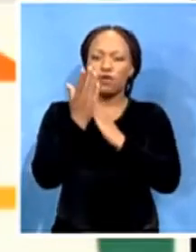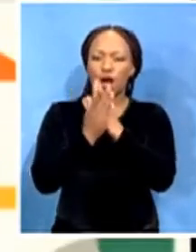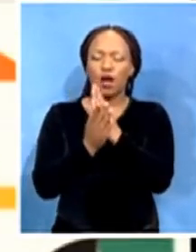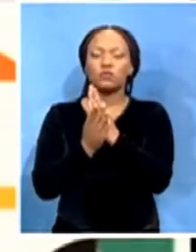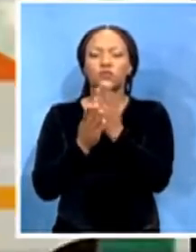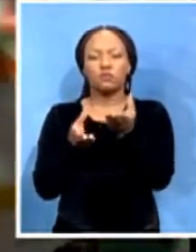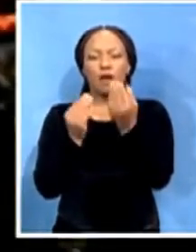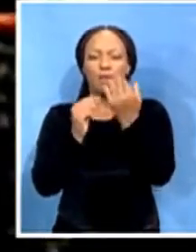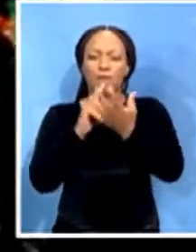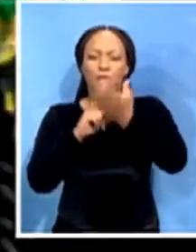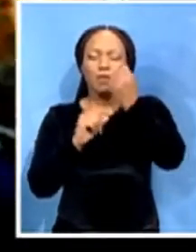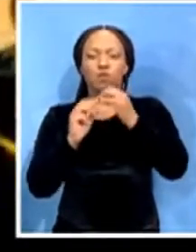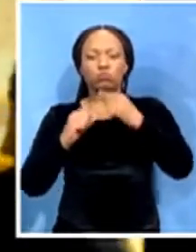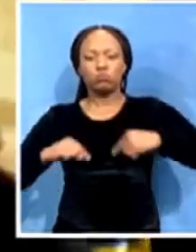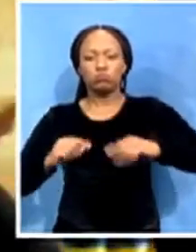nations.